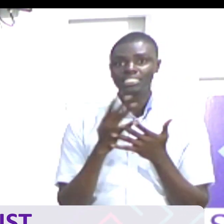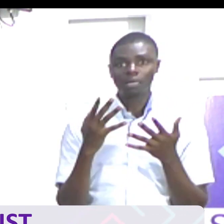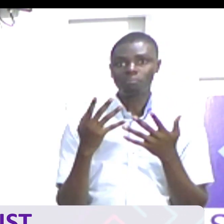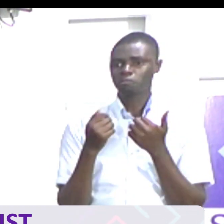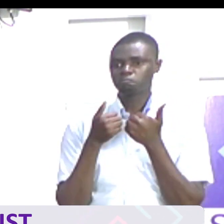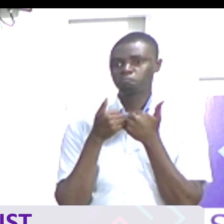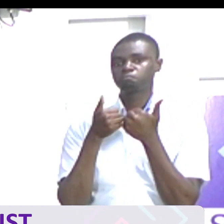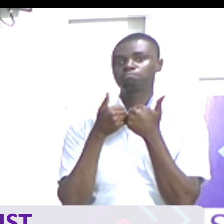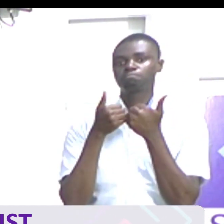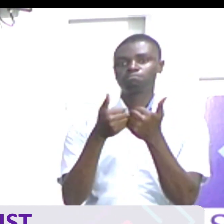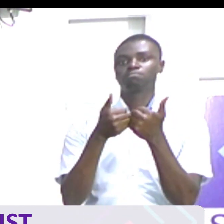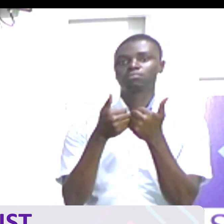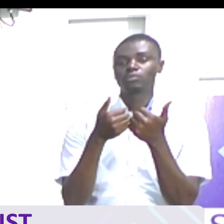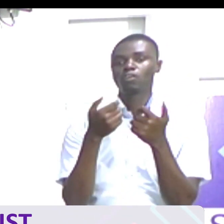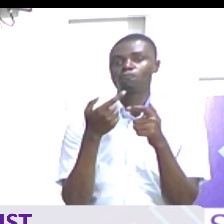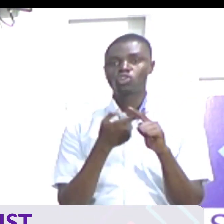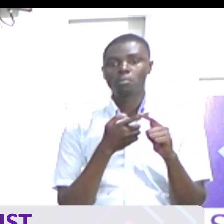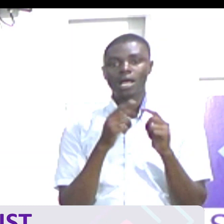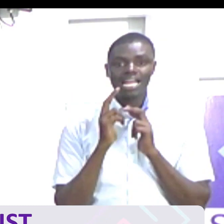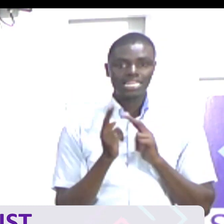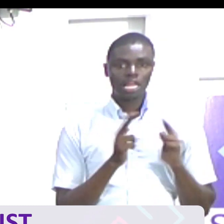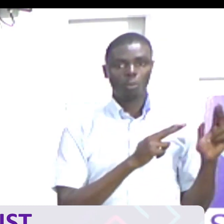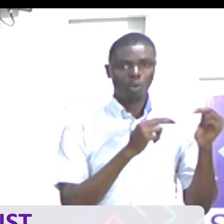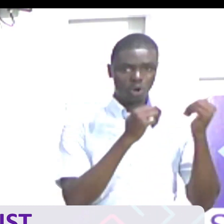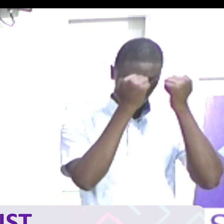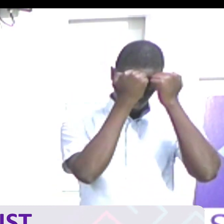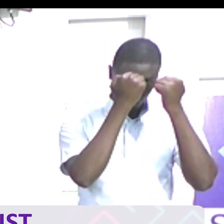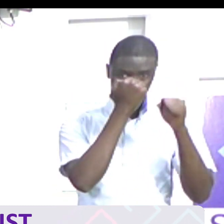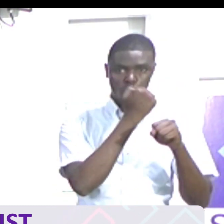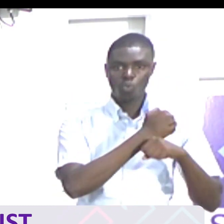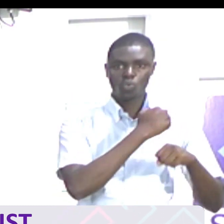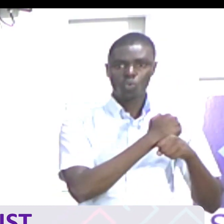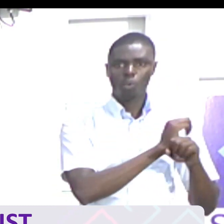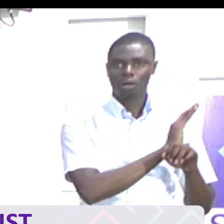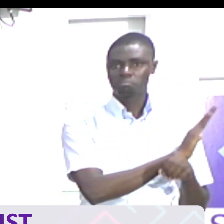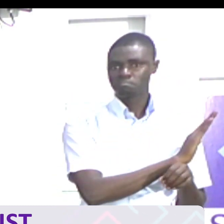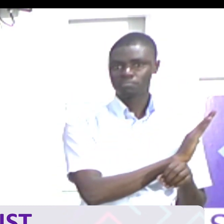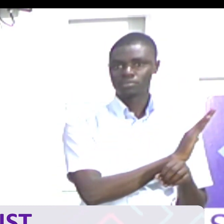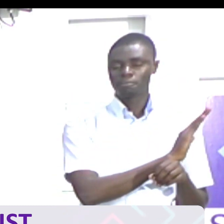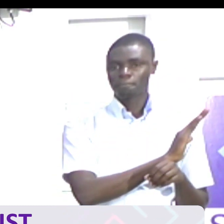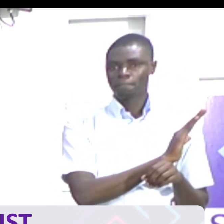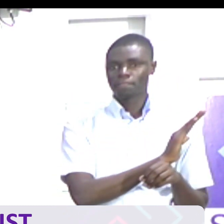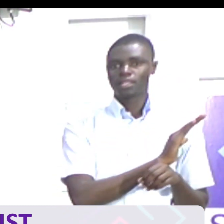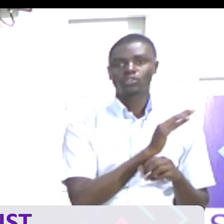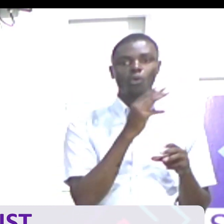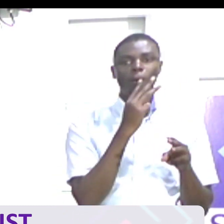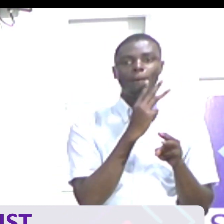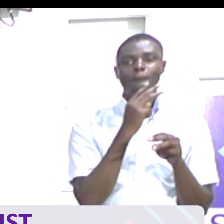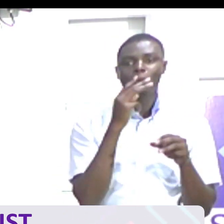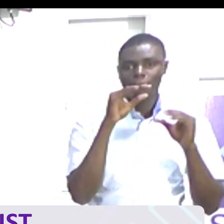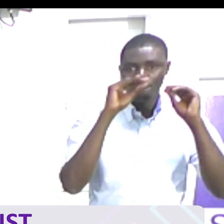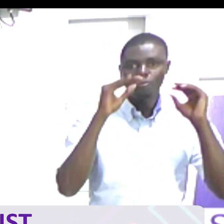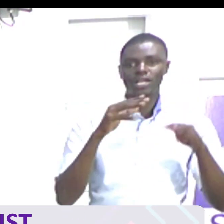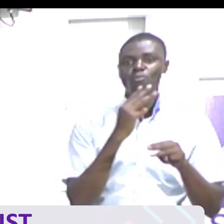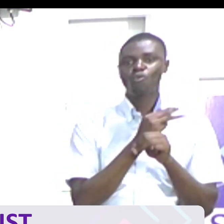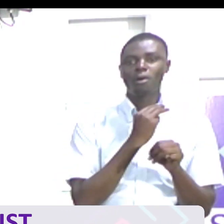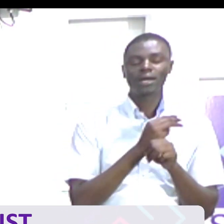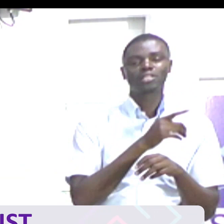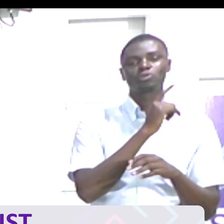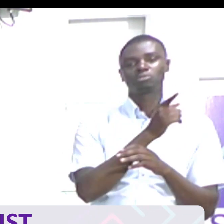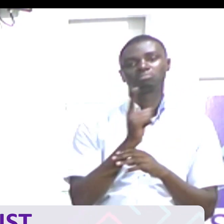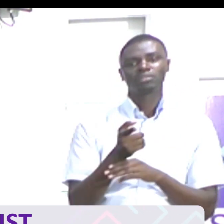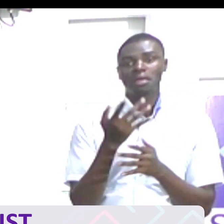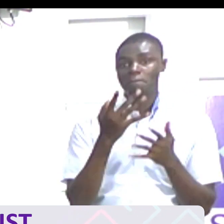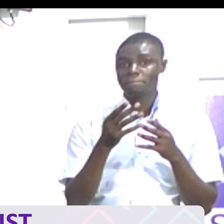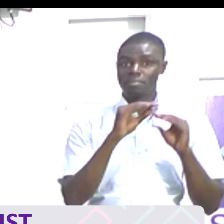for you out of the normal school ile layout ama program. Mnaekea mali wa mata lawama. Huyu mali wa mata tunaongelea labda